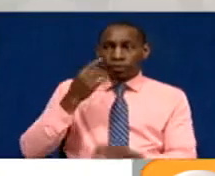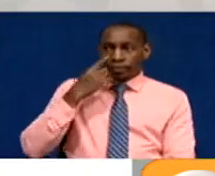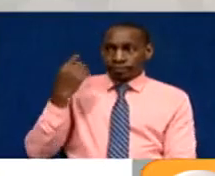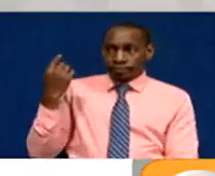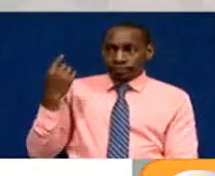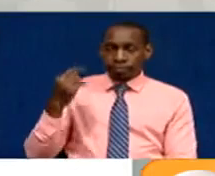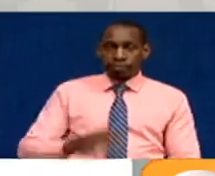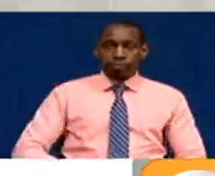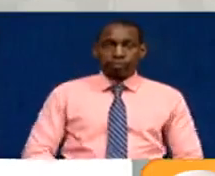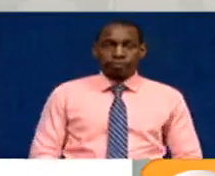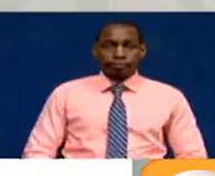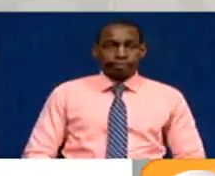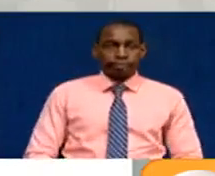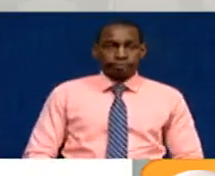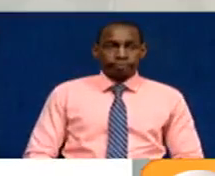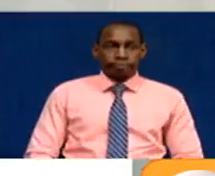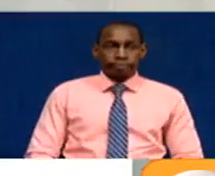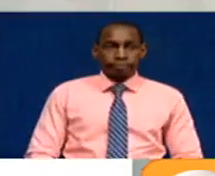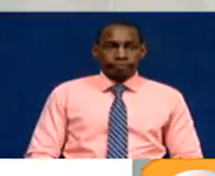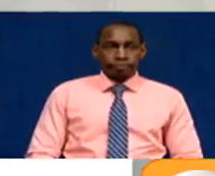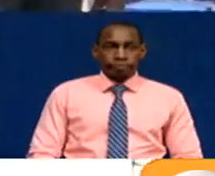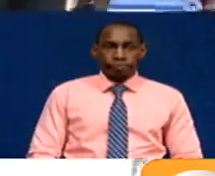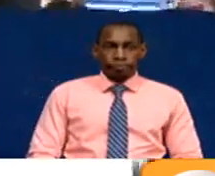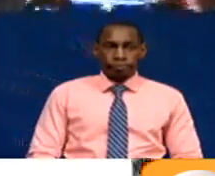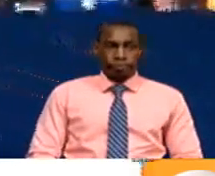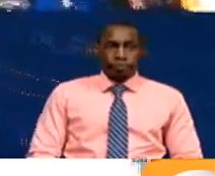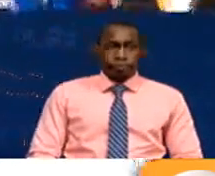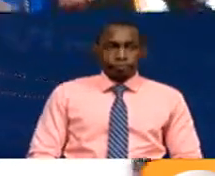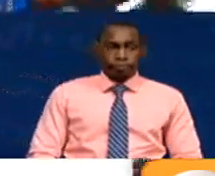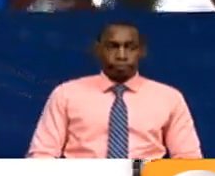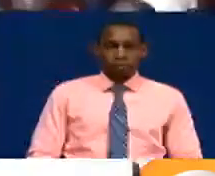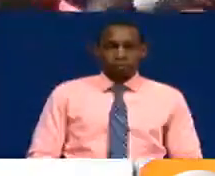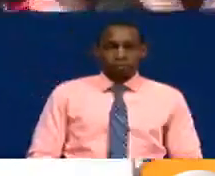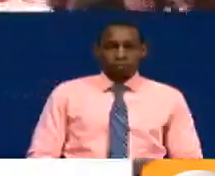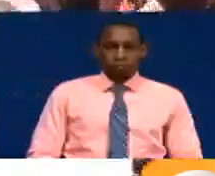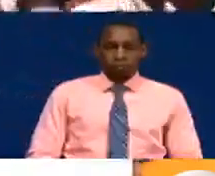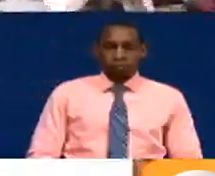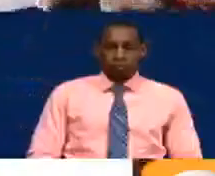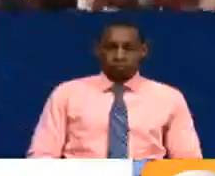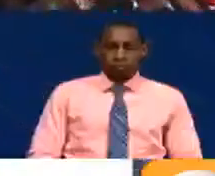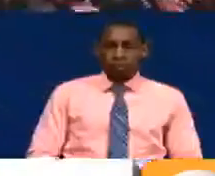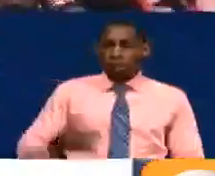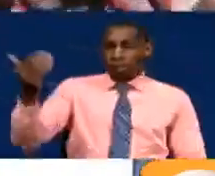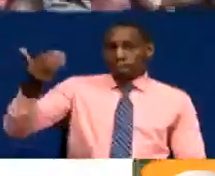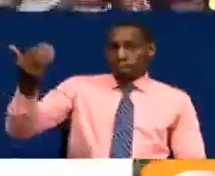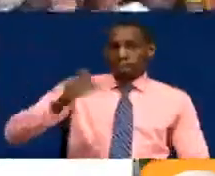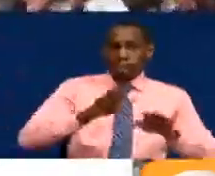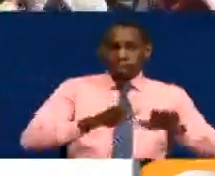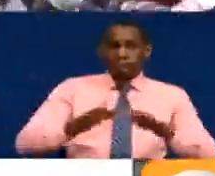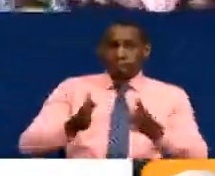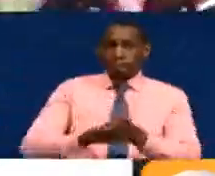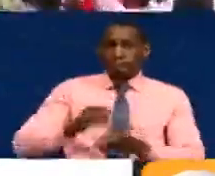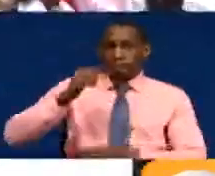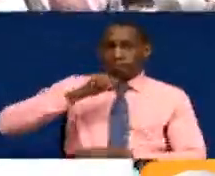very own Citizen TV's Chemtai Gowin. Jesus, we bless your holy name. Addressing a rally in